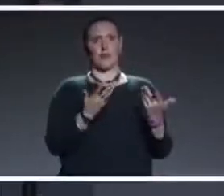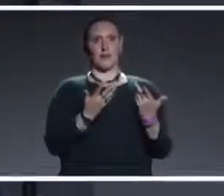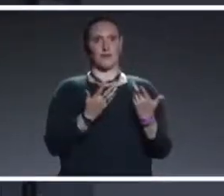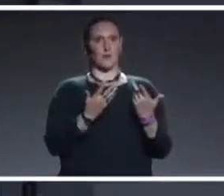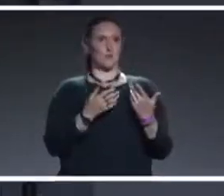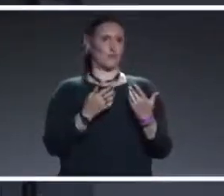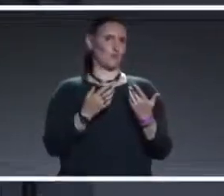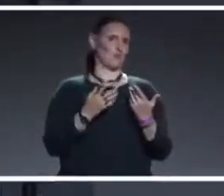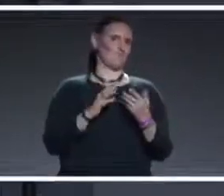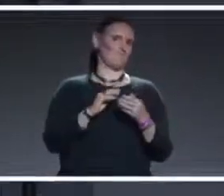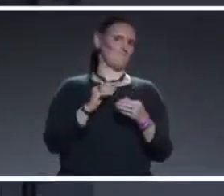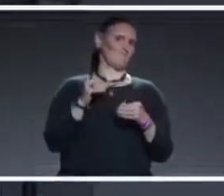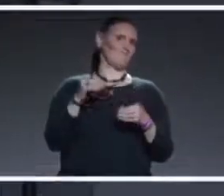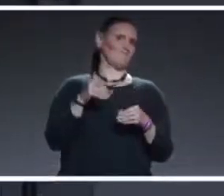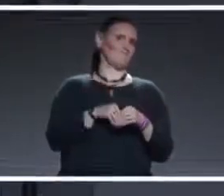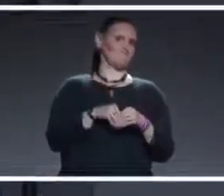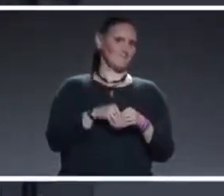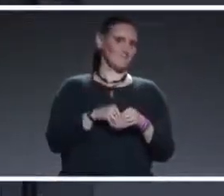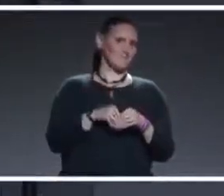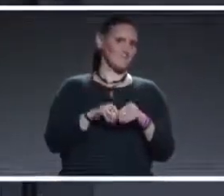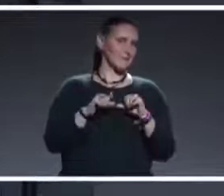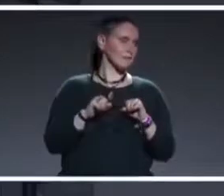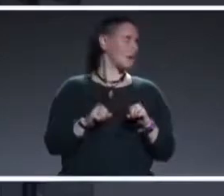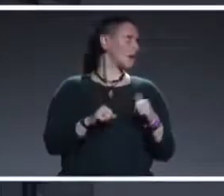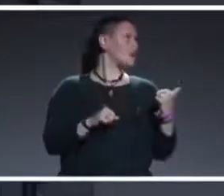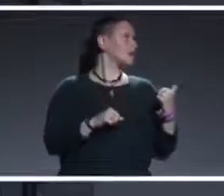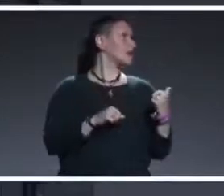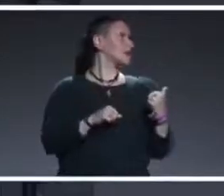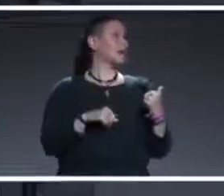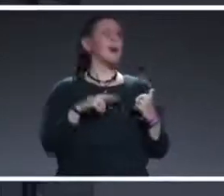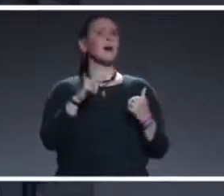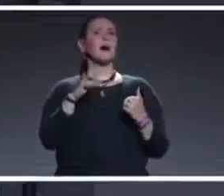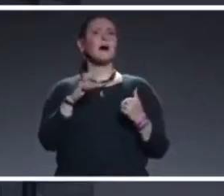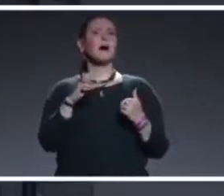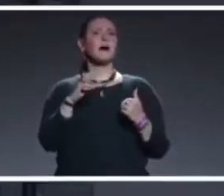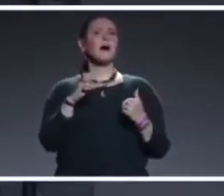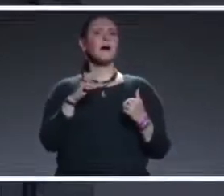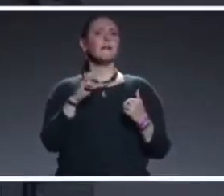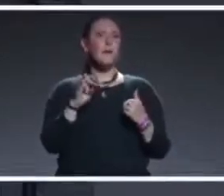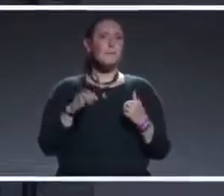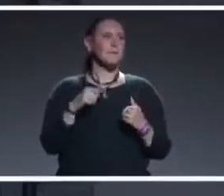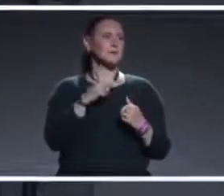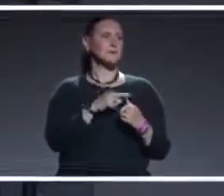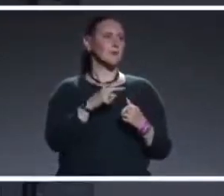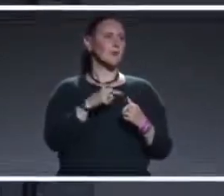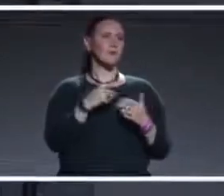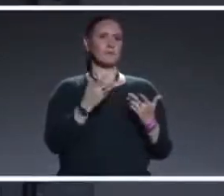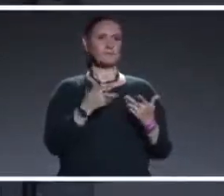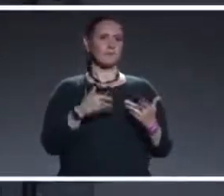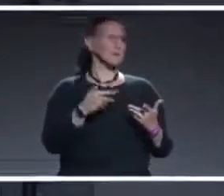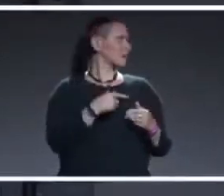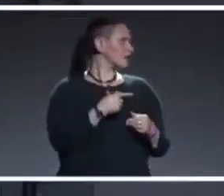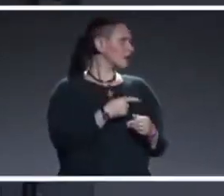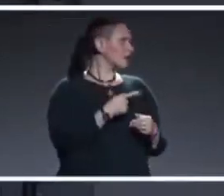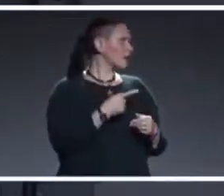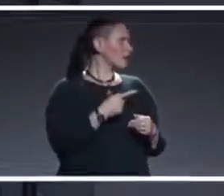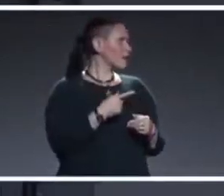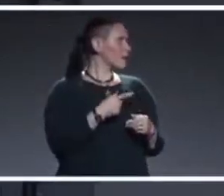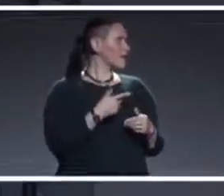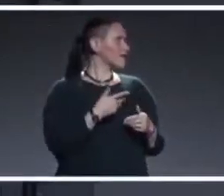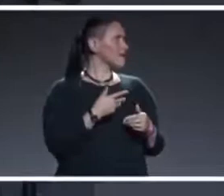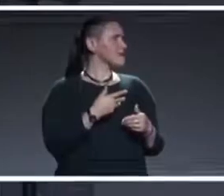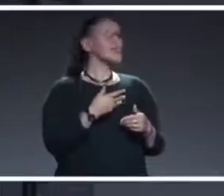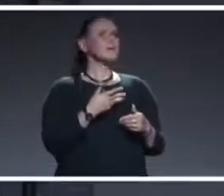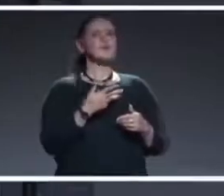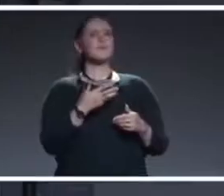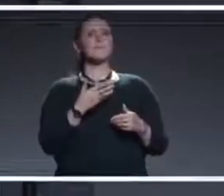business. But on the other hand, you are the creator of Matrix. So did you control a bit? And then,